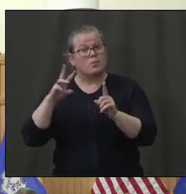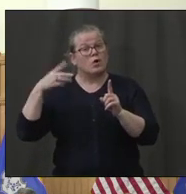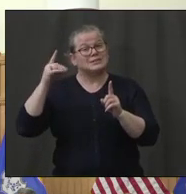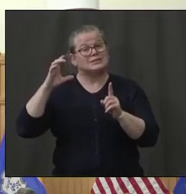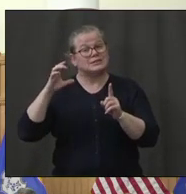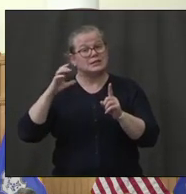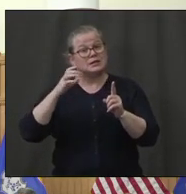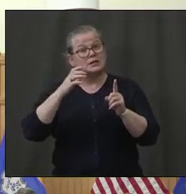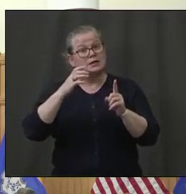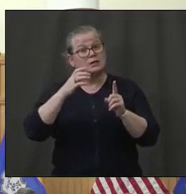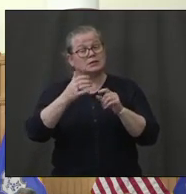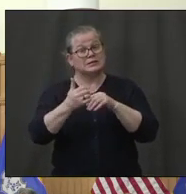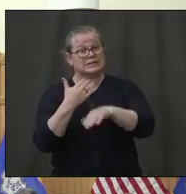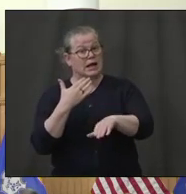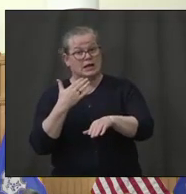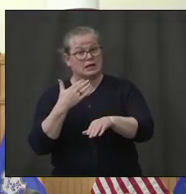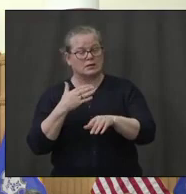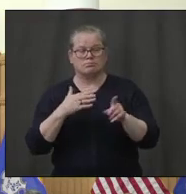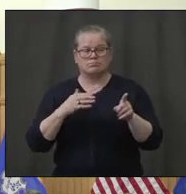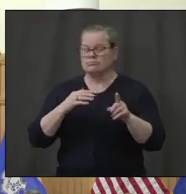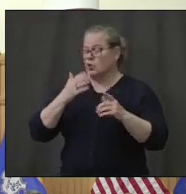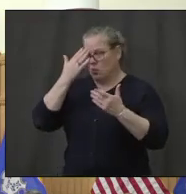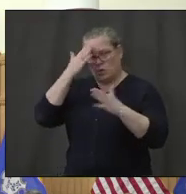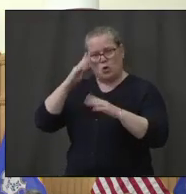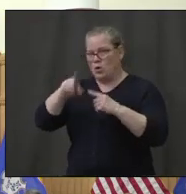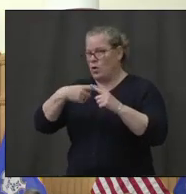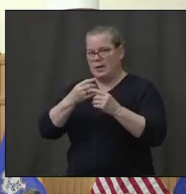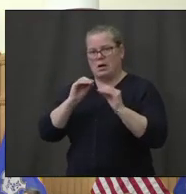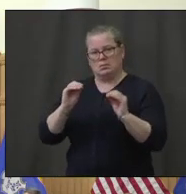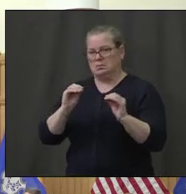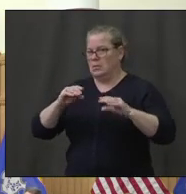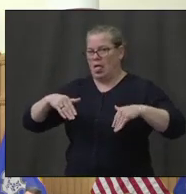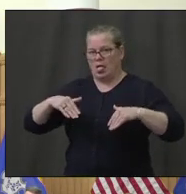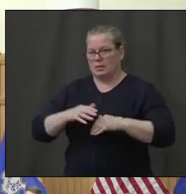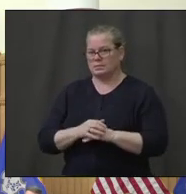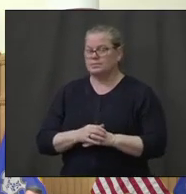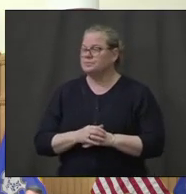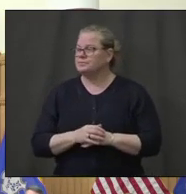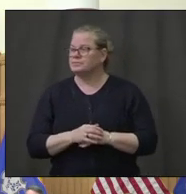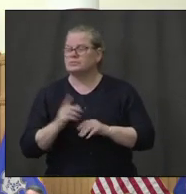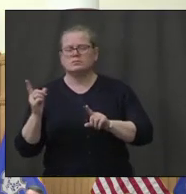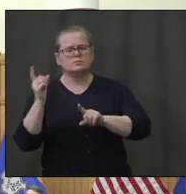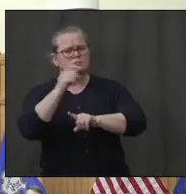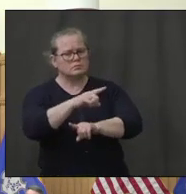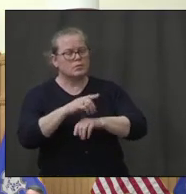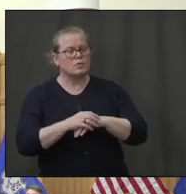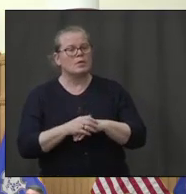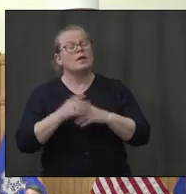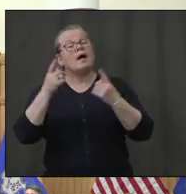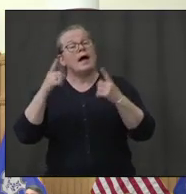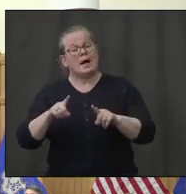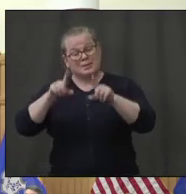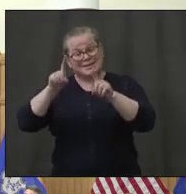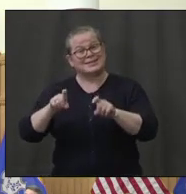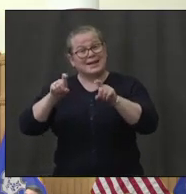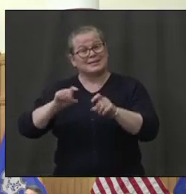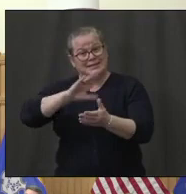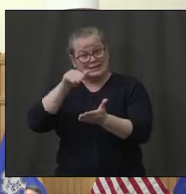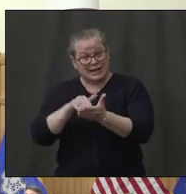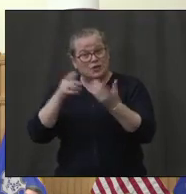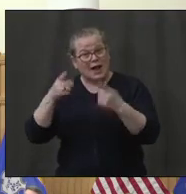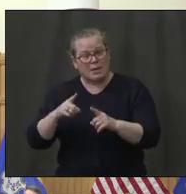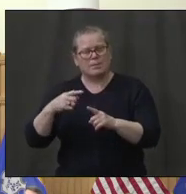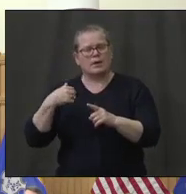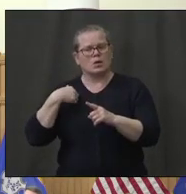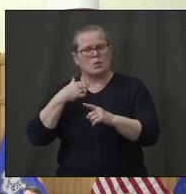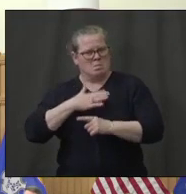The way that we're hearing how things happen is that a testing center figures out that a patient tests positive for the coronavirus. That